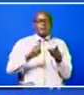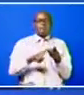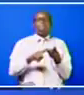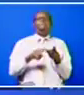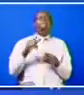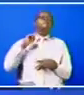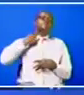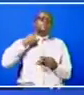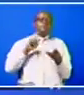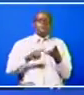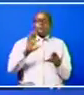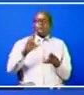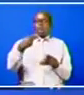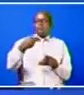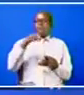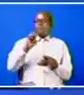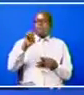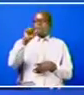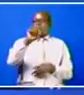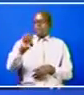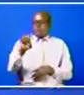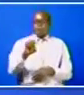milk, cheese, butter.